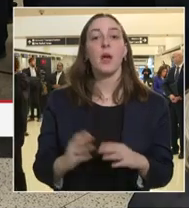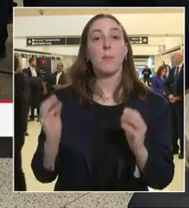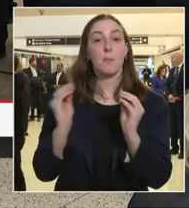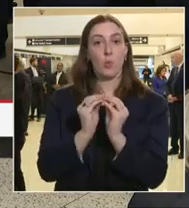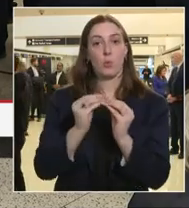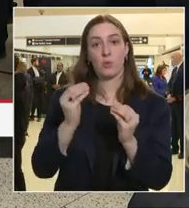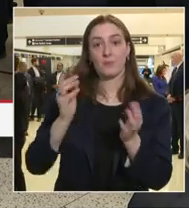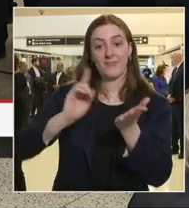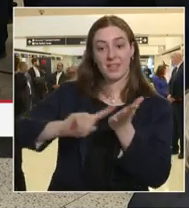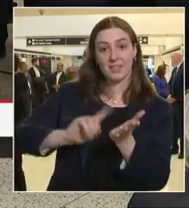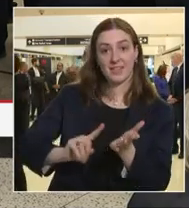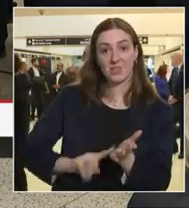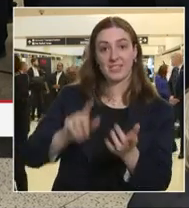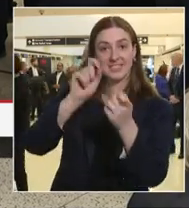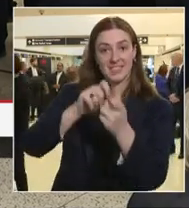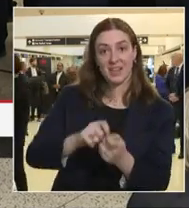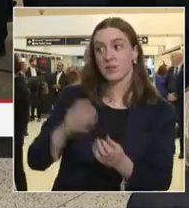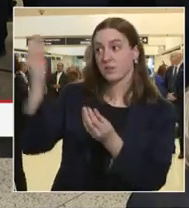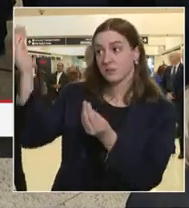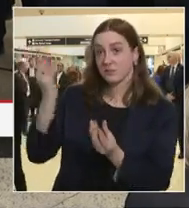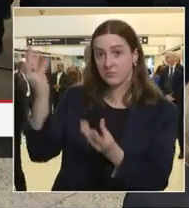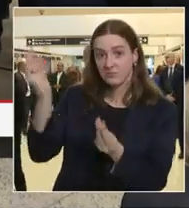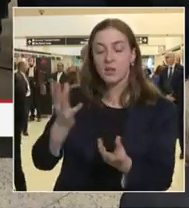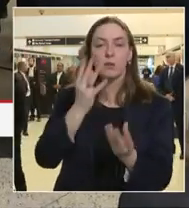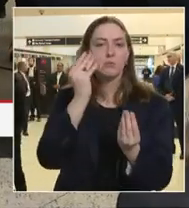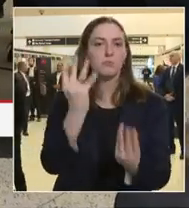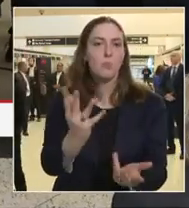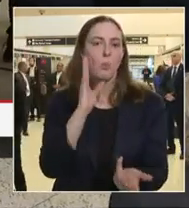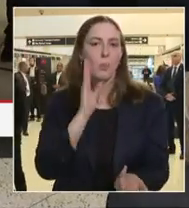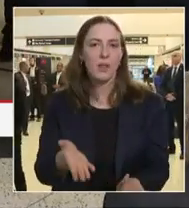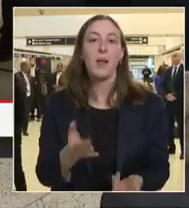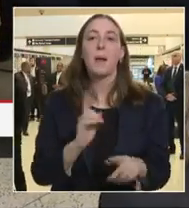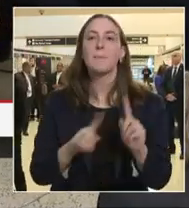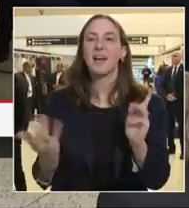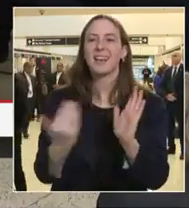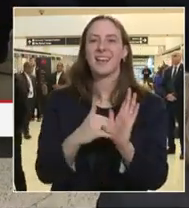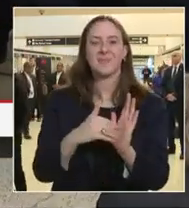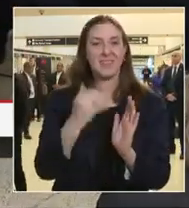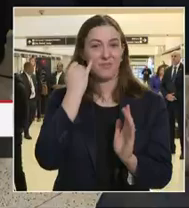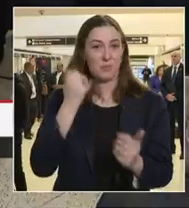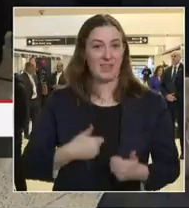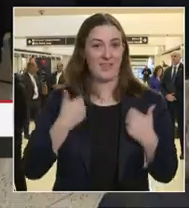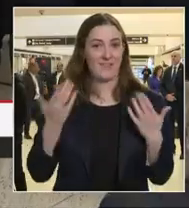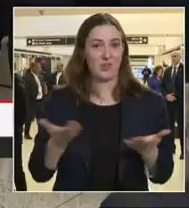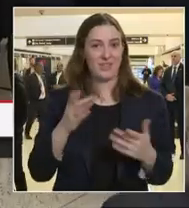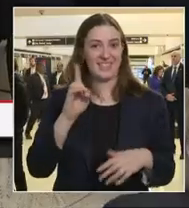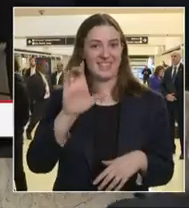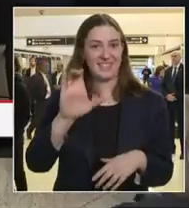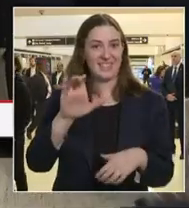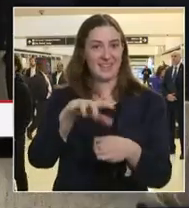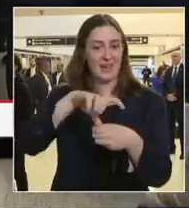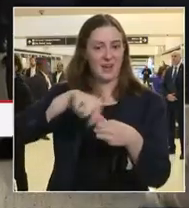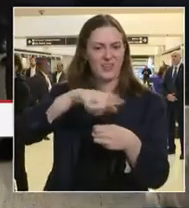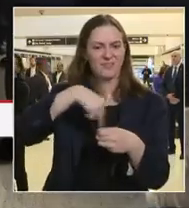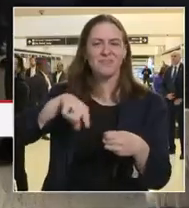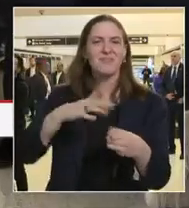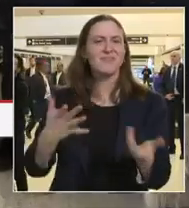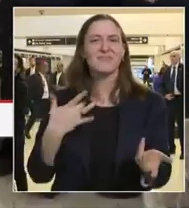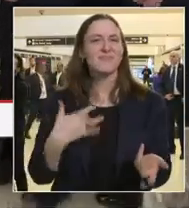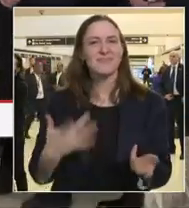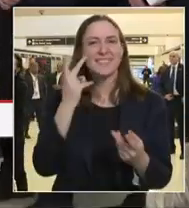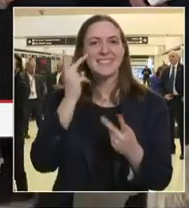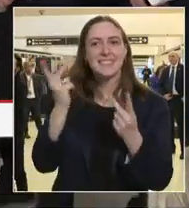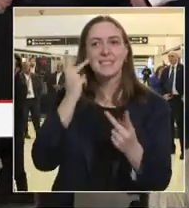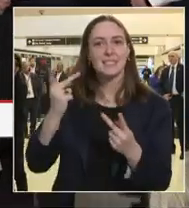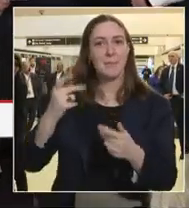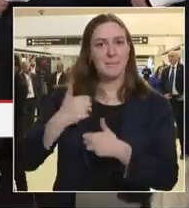forward. We'll learn what happened. But again, those who live in the D.C. area, we see military helicopters fly